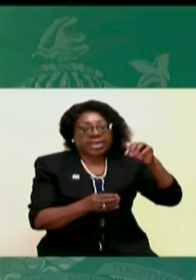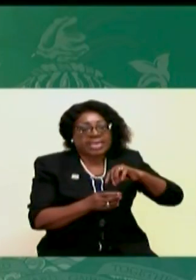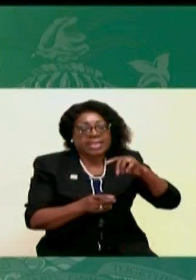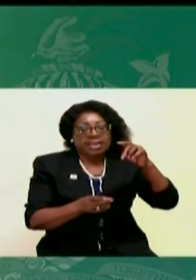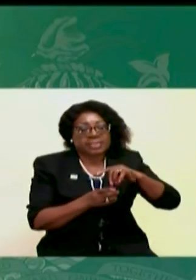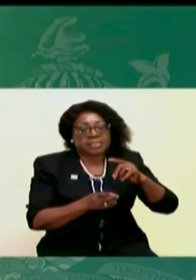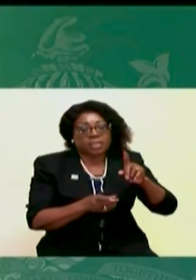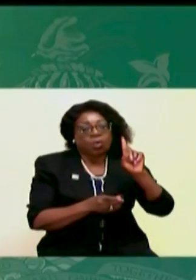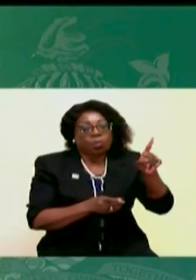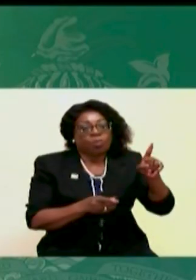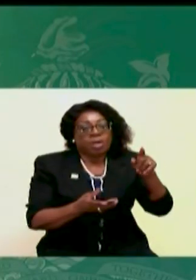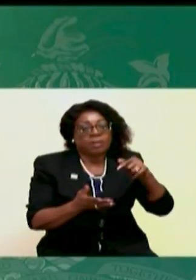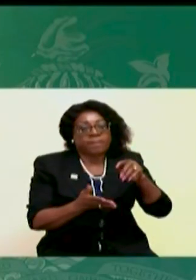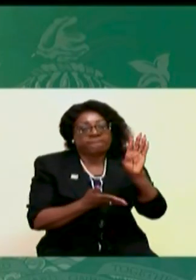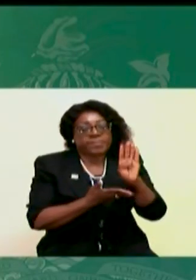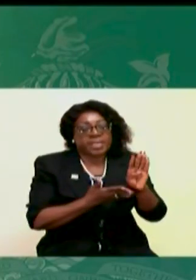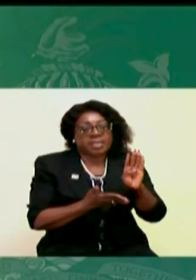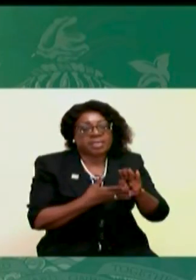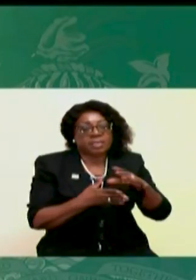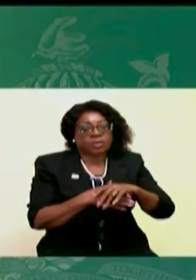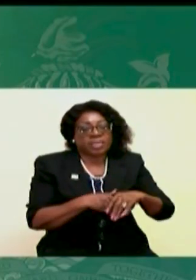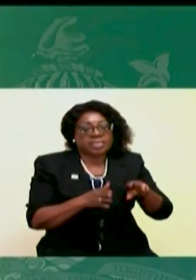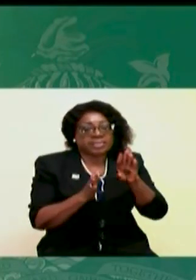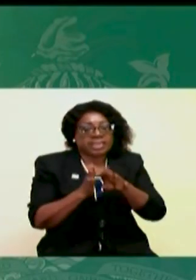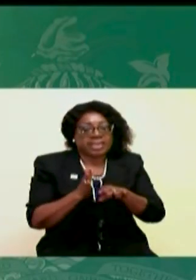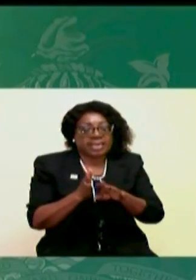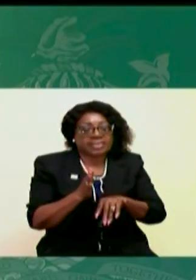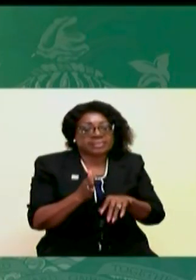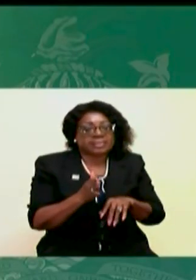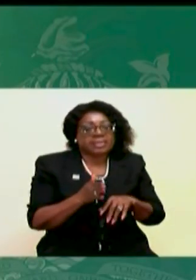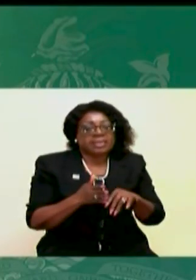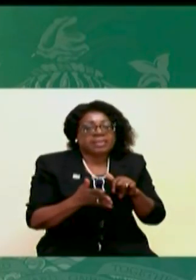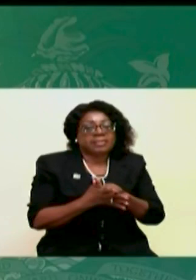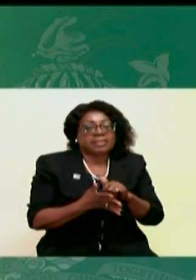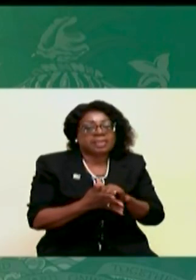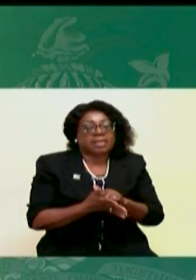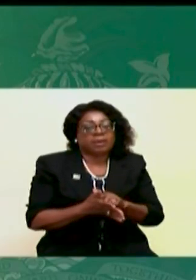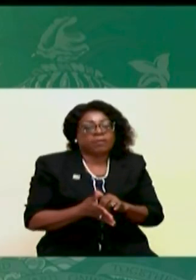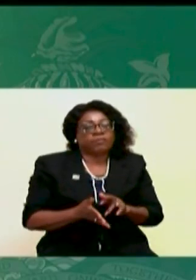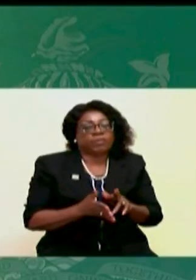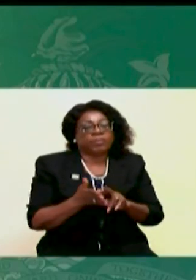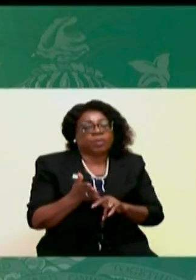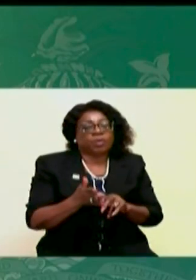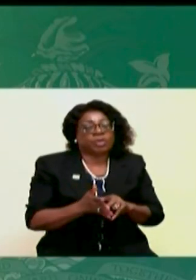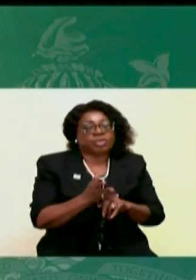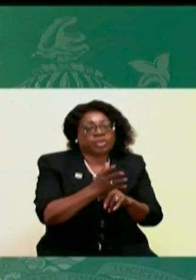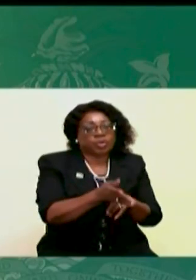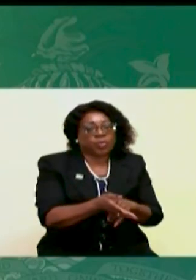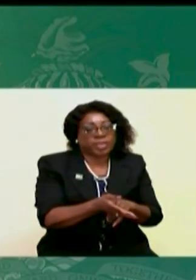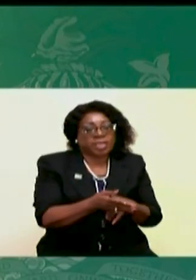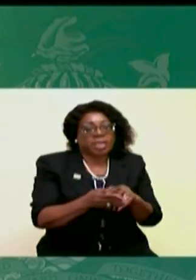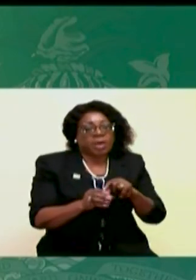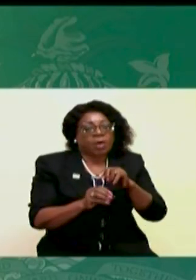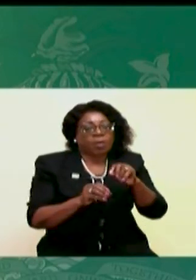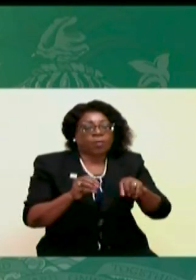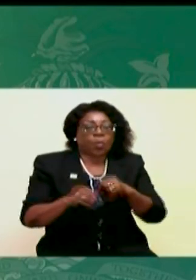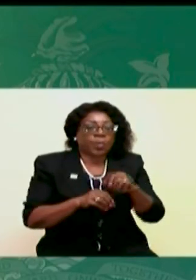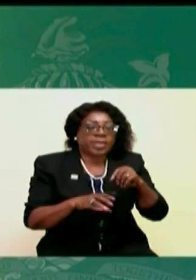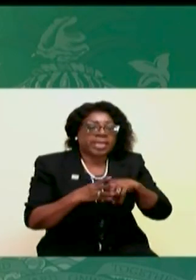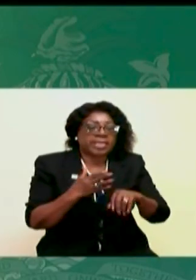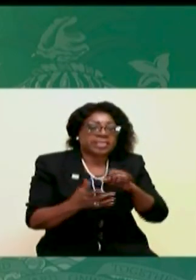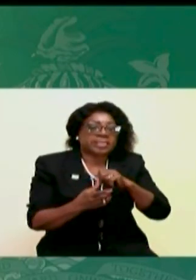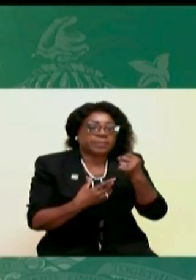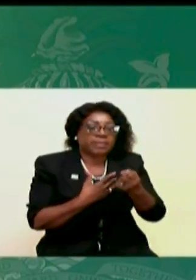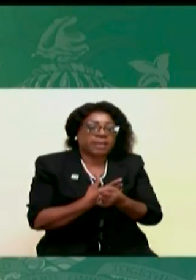approximately $1 billion less than that of the report showing the total outstanding amount owing